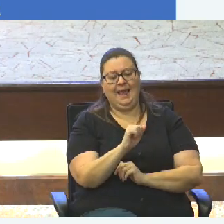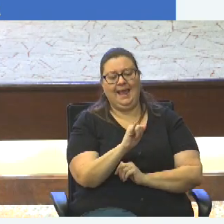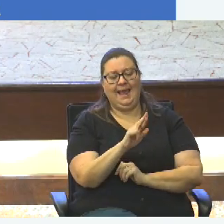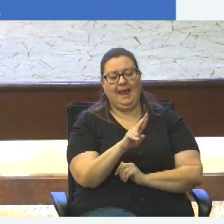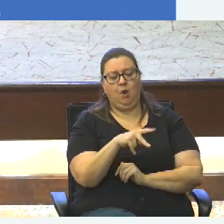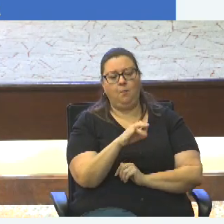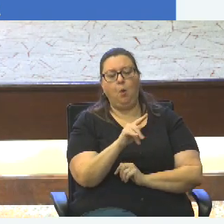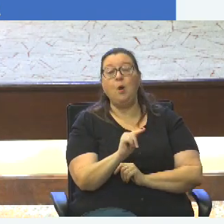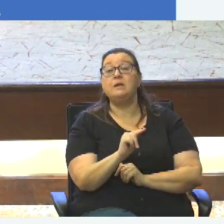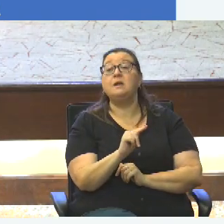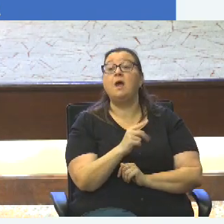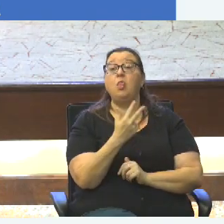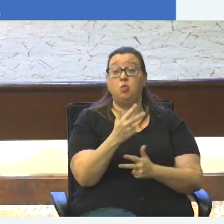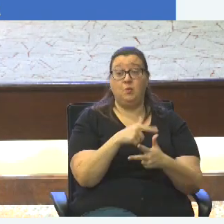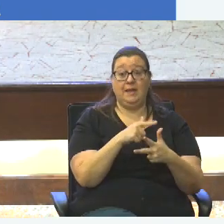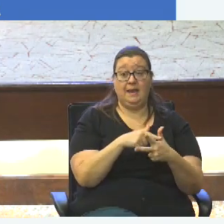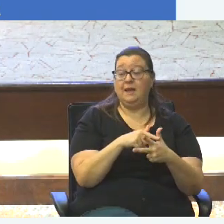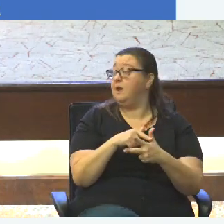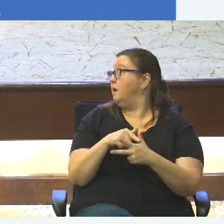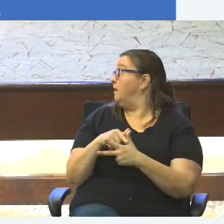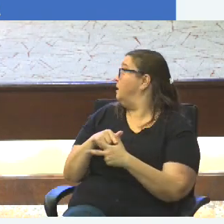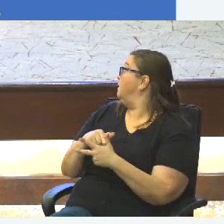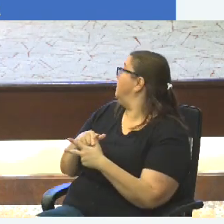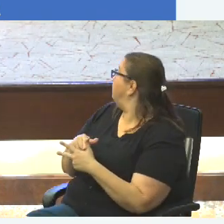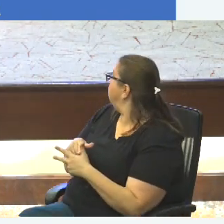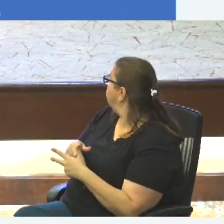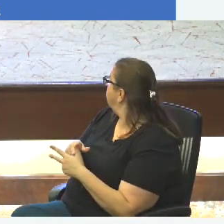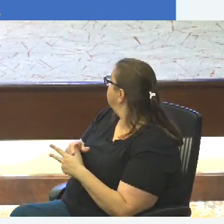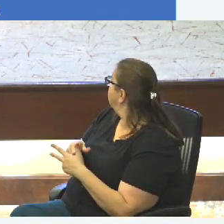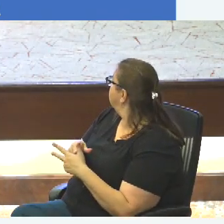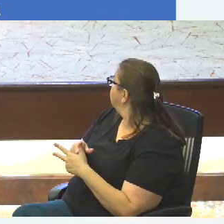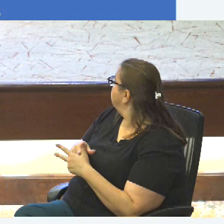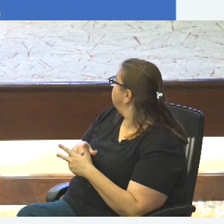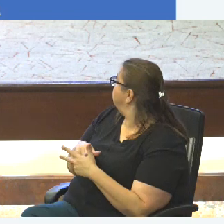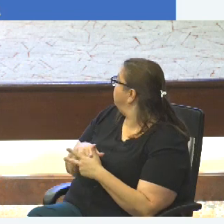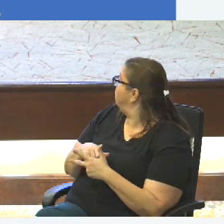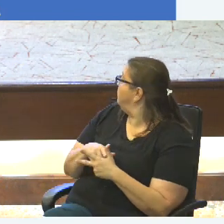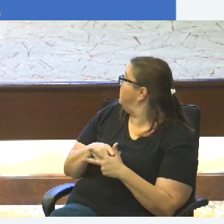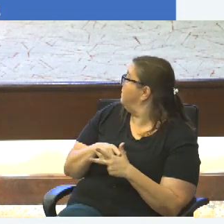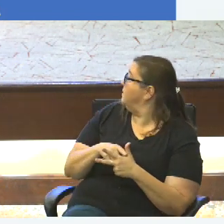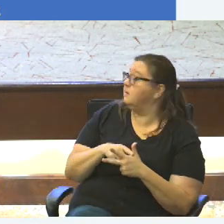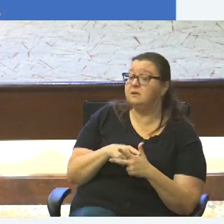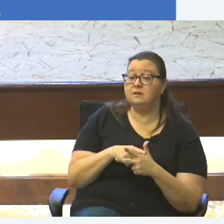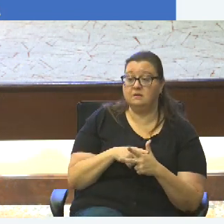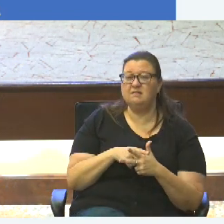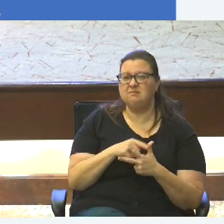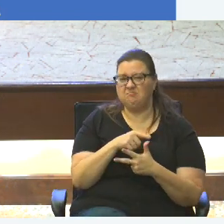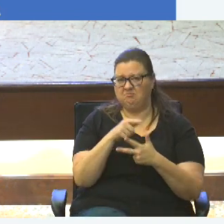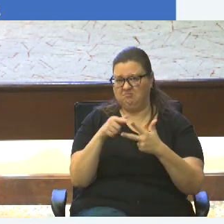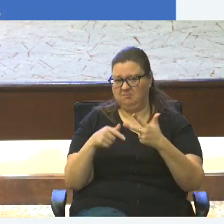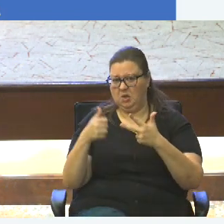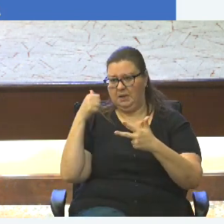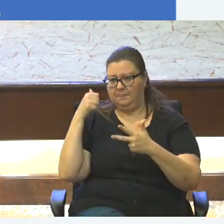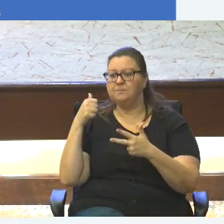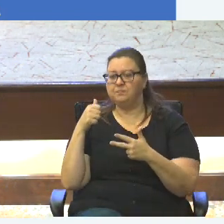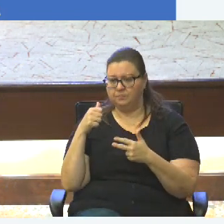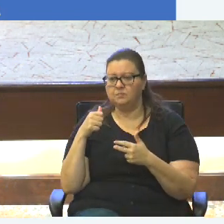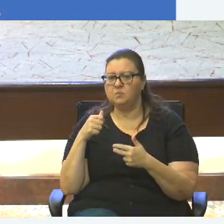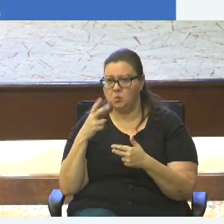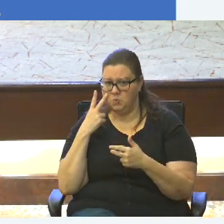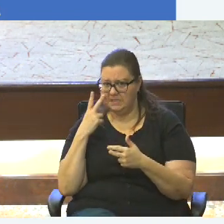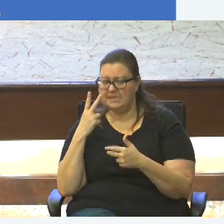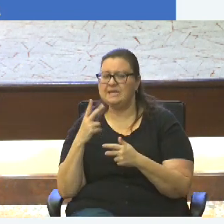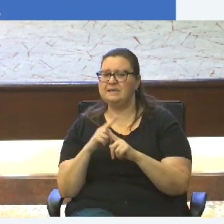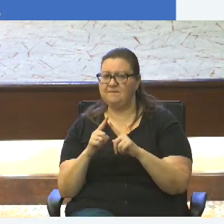which is a turbine engine performance center, Centex Aerospace, which is a manufacturer of performance modification conversions for King Air